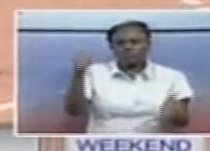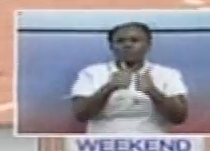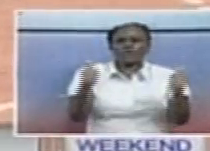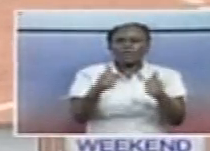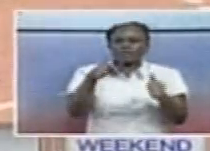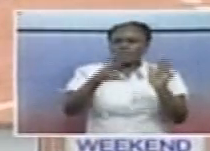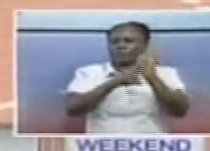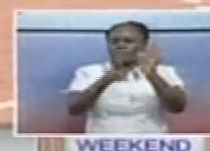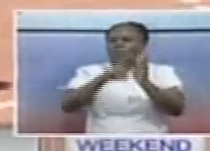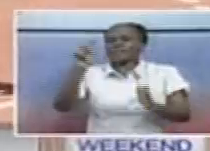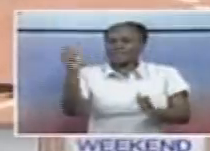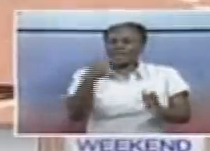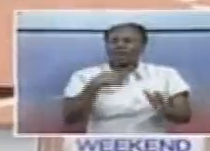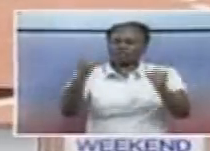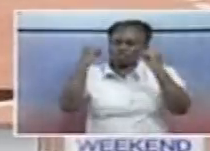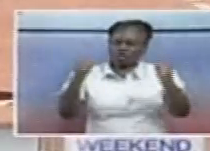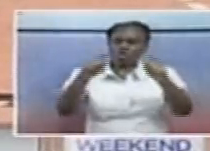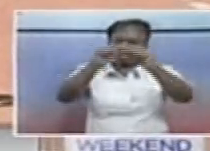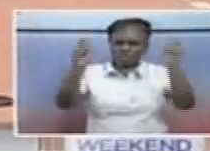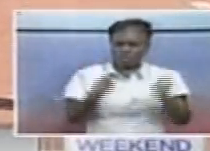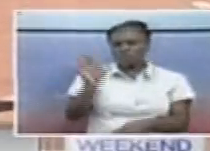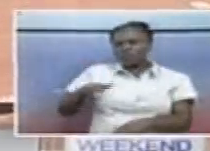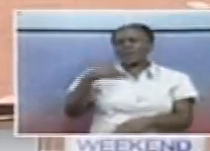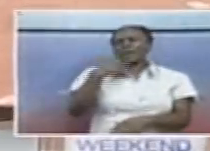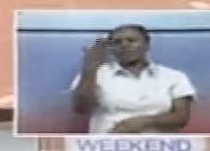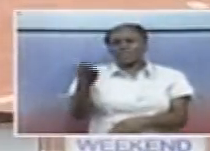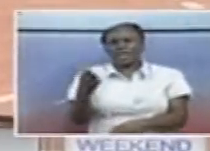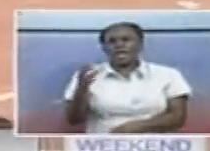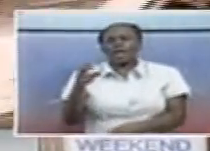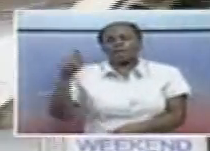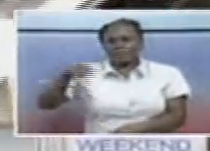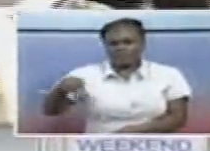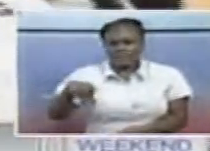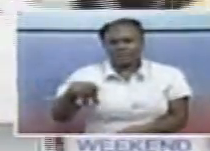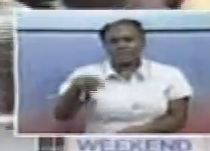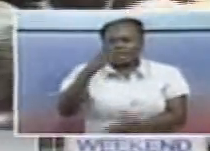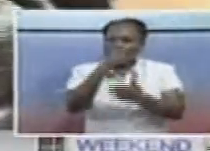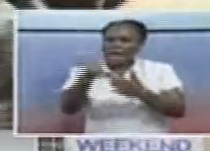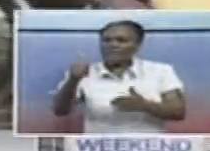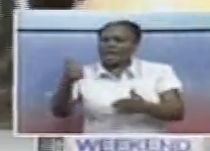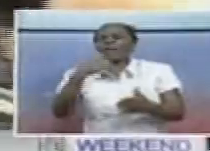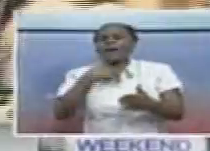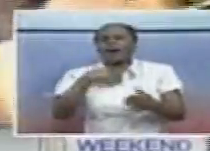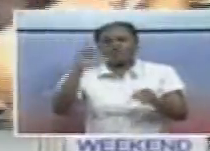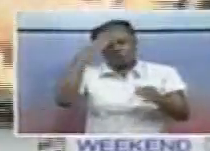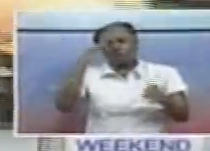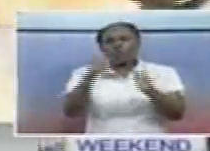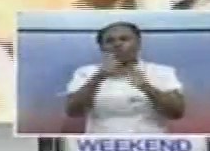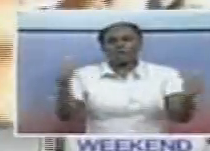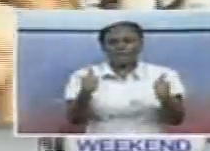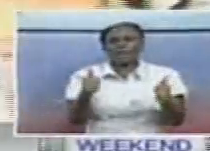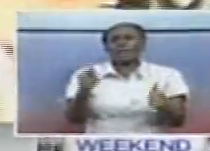will be represented by a strong field in the women's race led by defending champion Priska Cheptoo. Others are World Half Marathon record holder